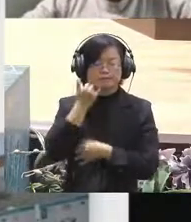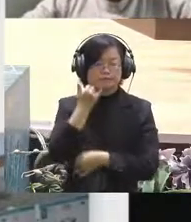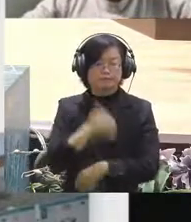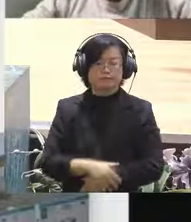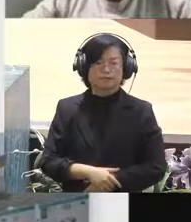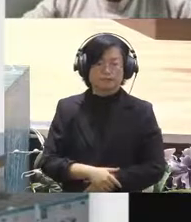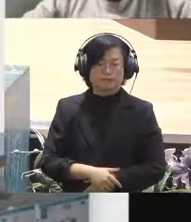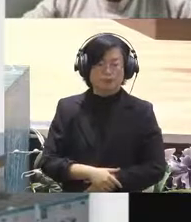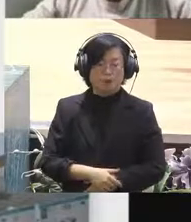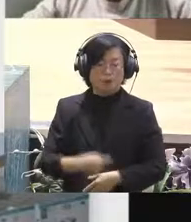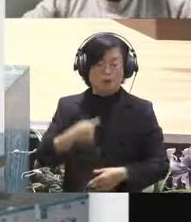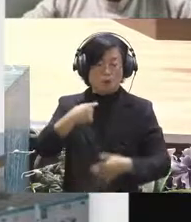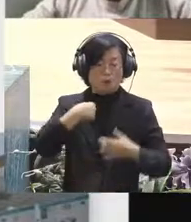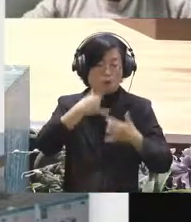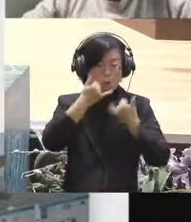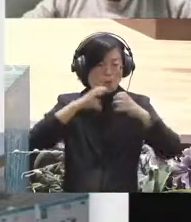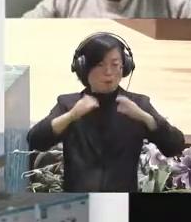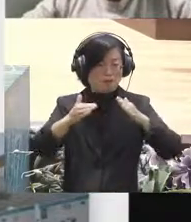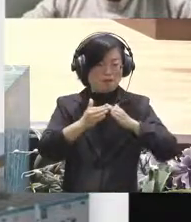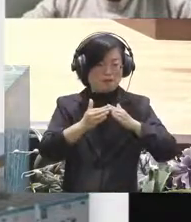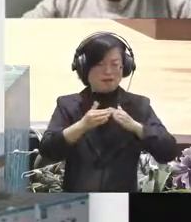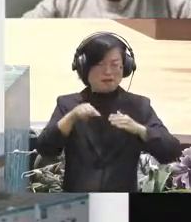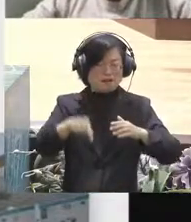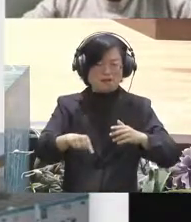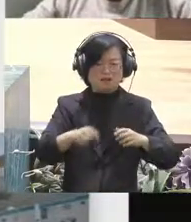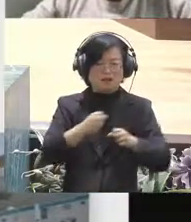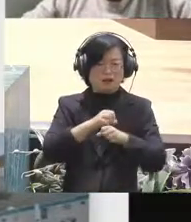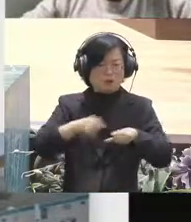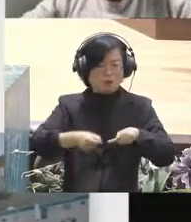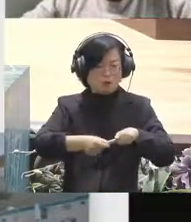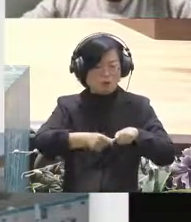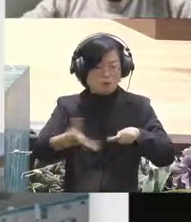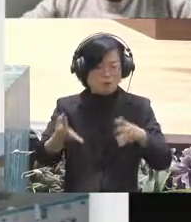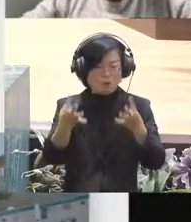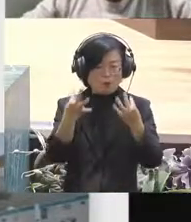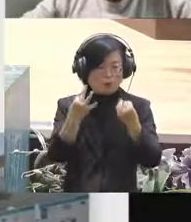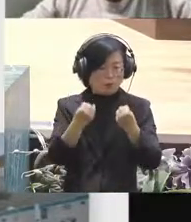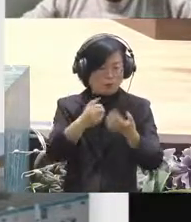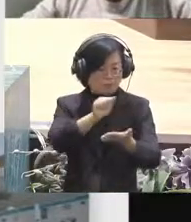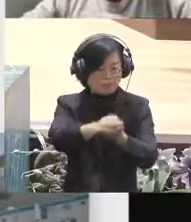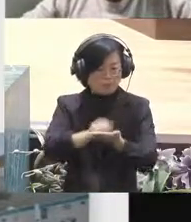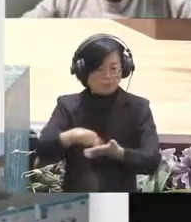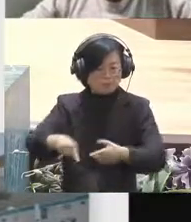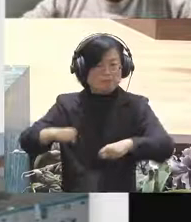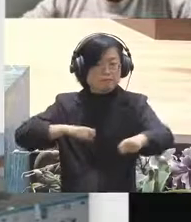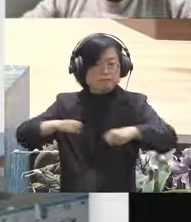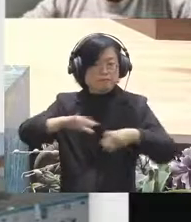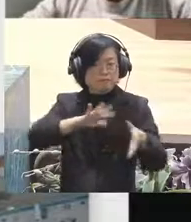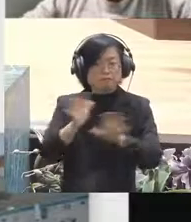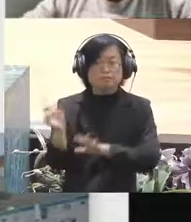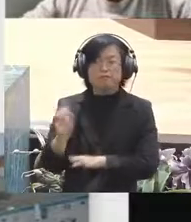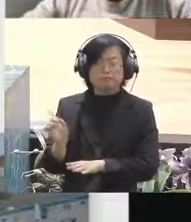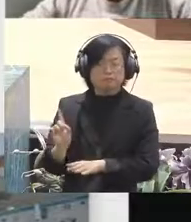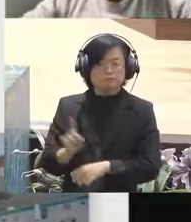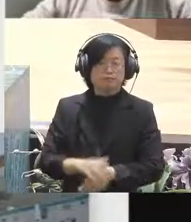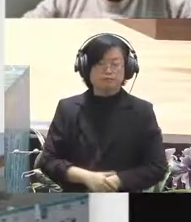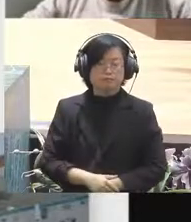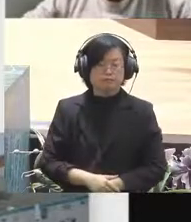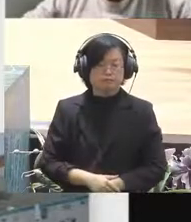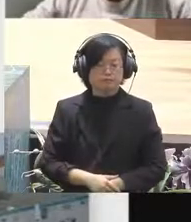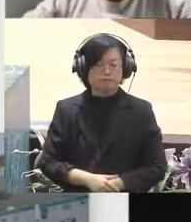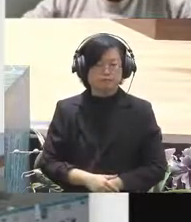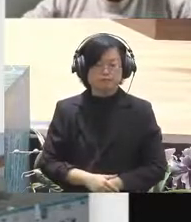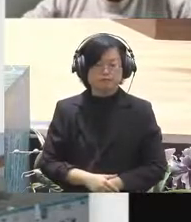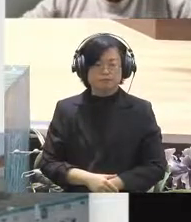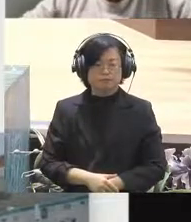government practices are being followed. And I'm sure Dr. Akif will be talking about this in detail, but we work